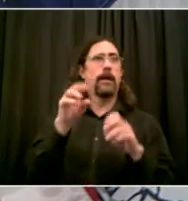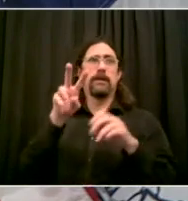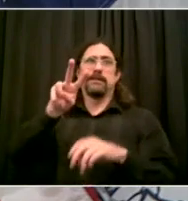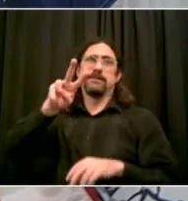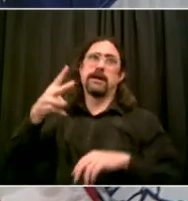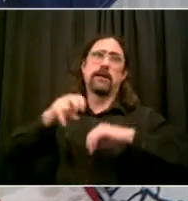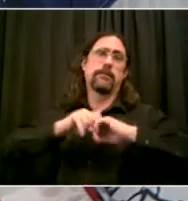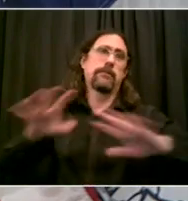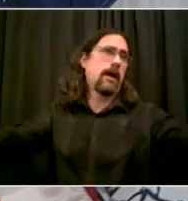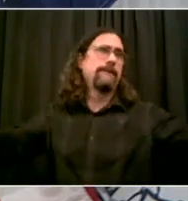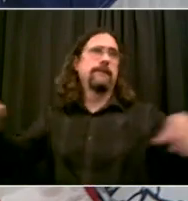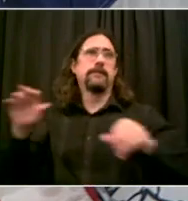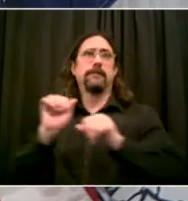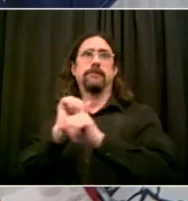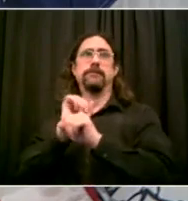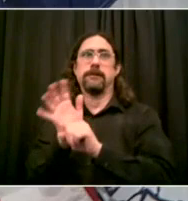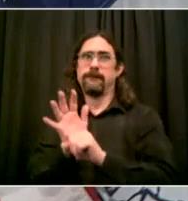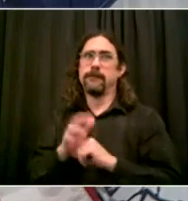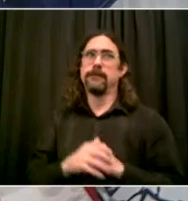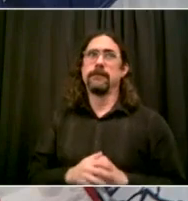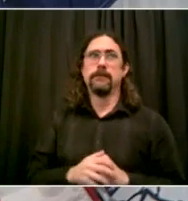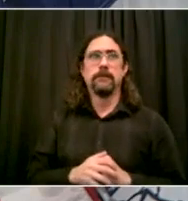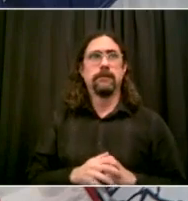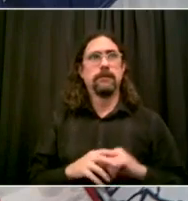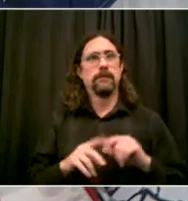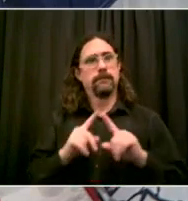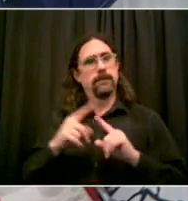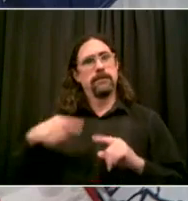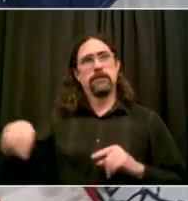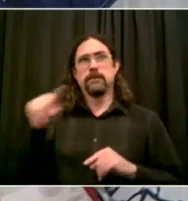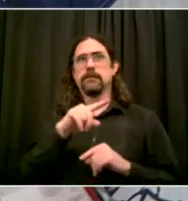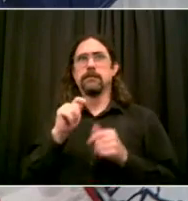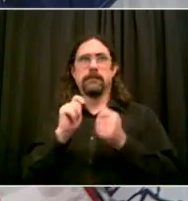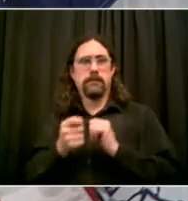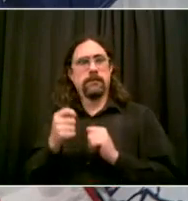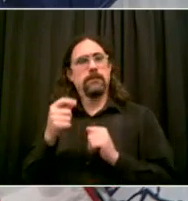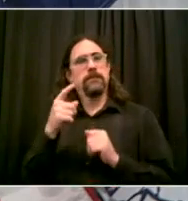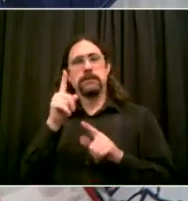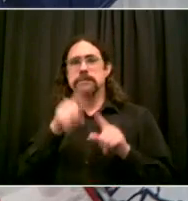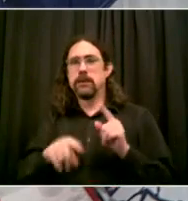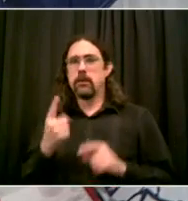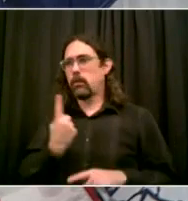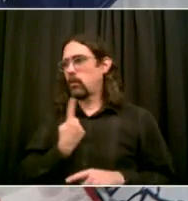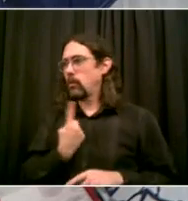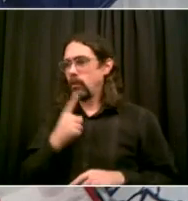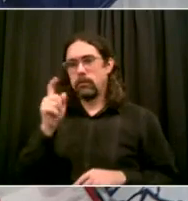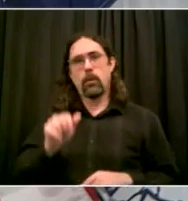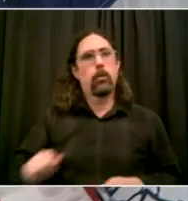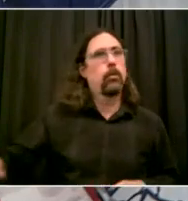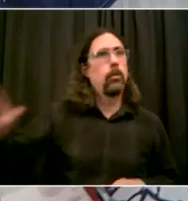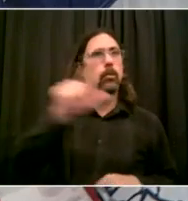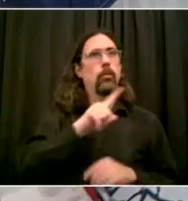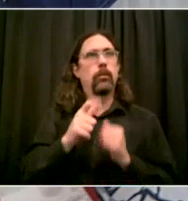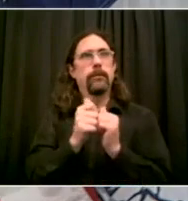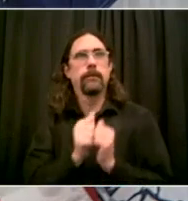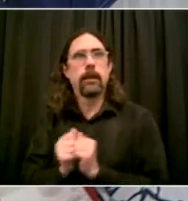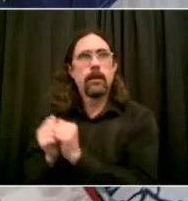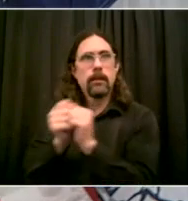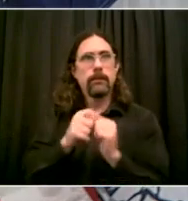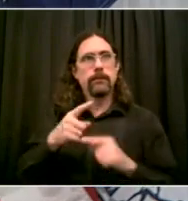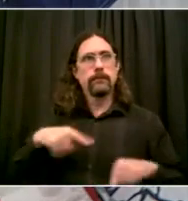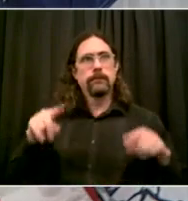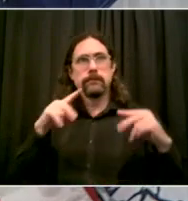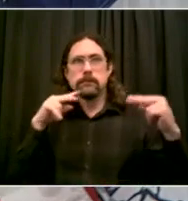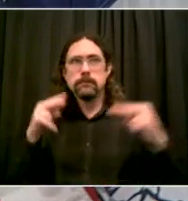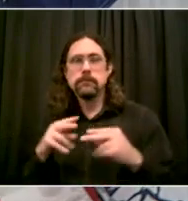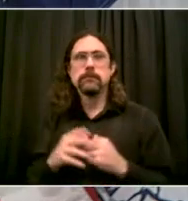of it. Every single New Yorker can be a part of it. And if you are fearful right now, if you're worried, I don't blame you at all. But